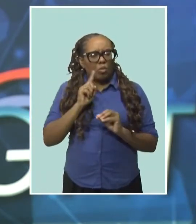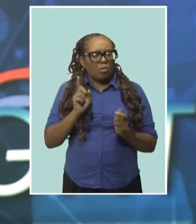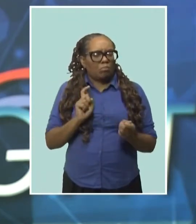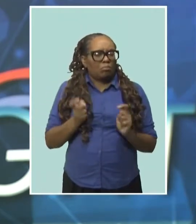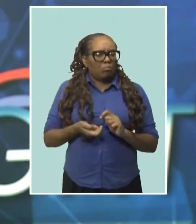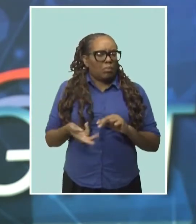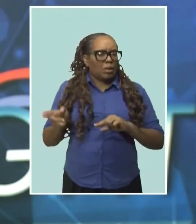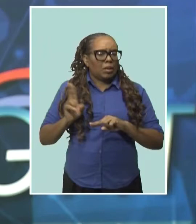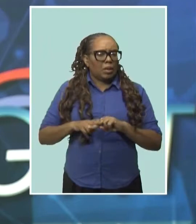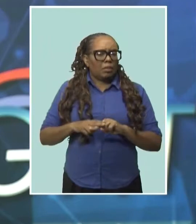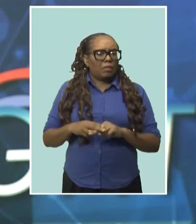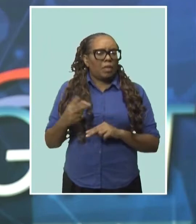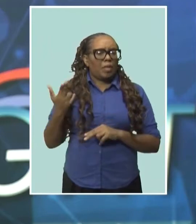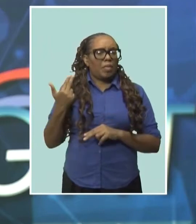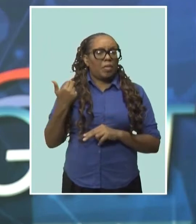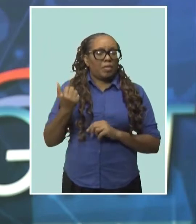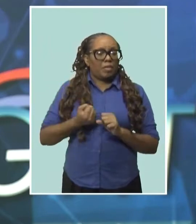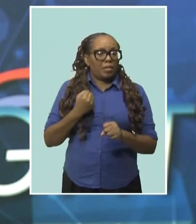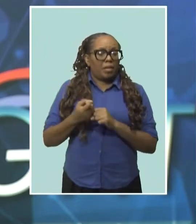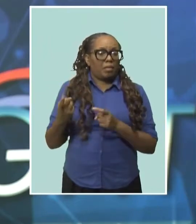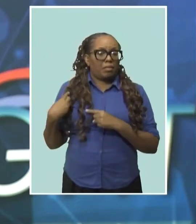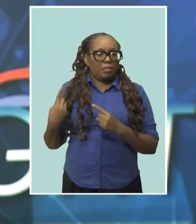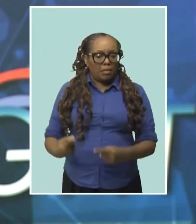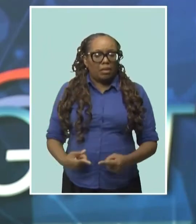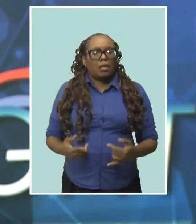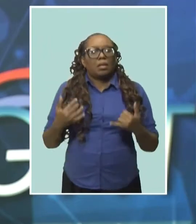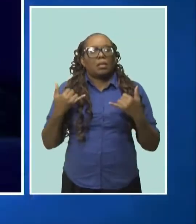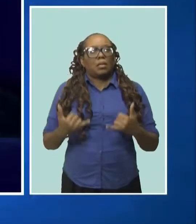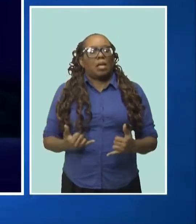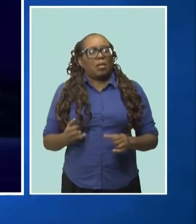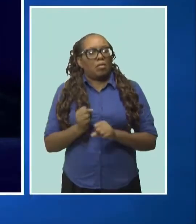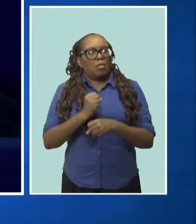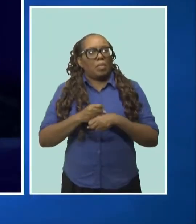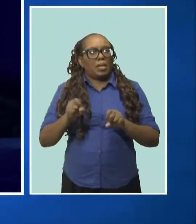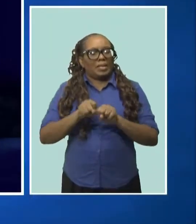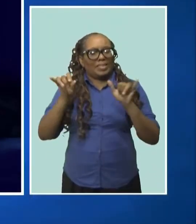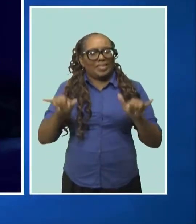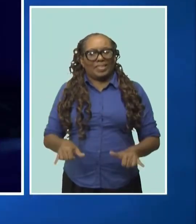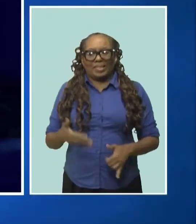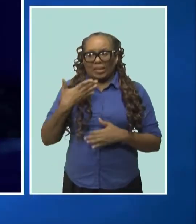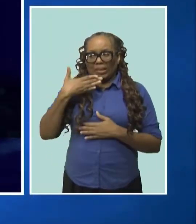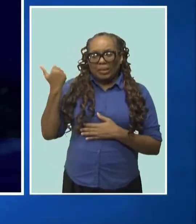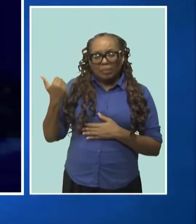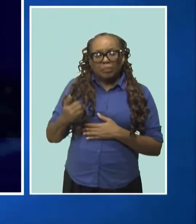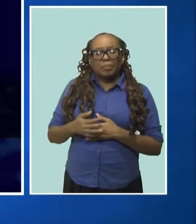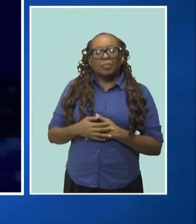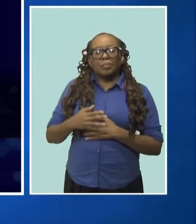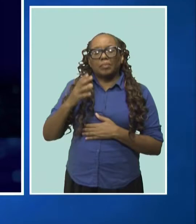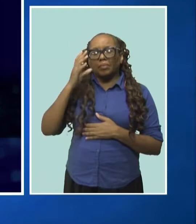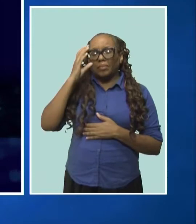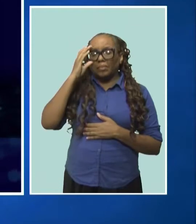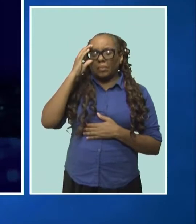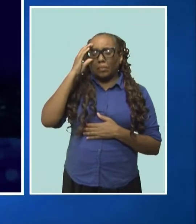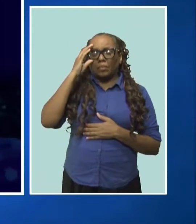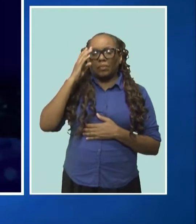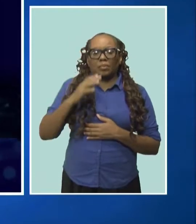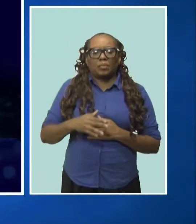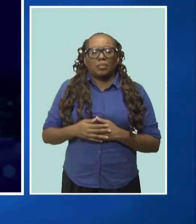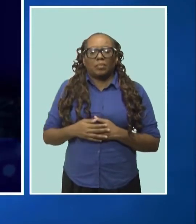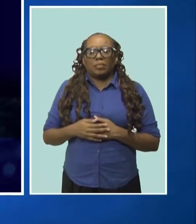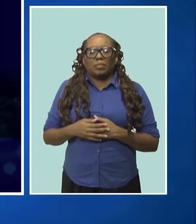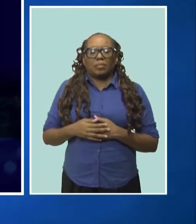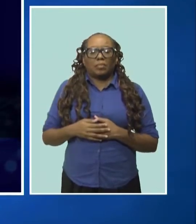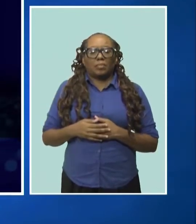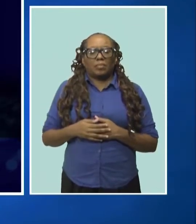hike allows for the system to be viable. It would be only to the items that would have been already